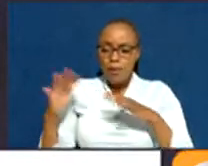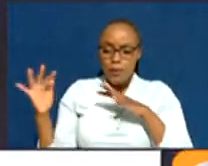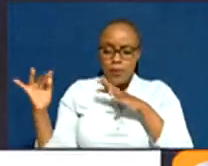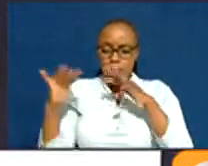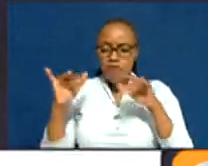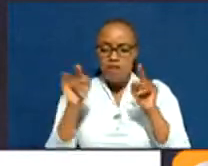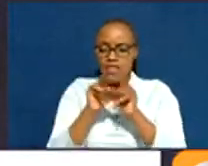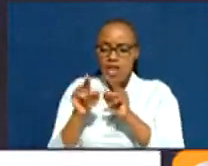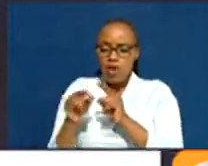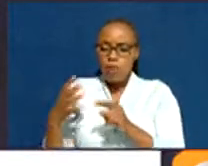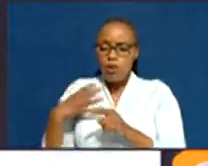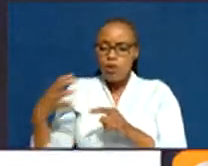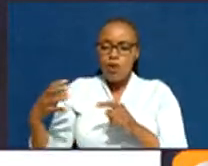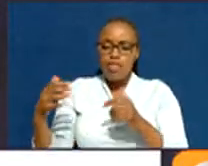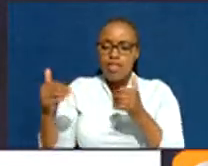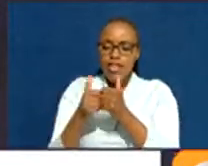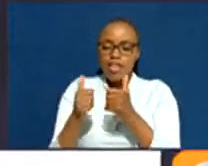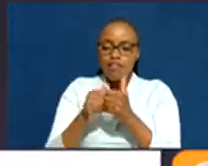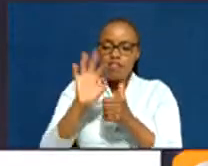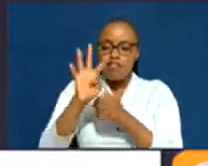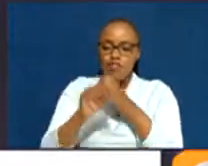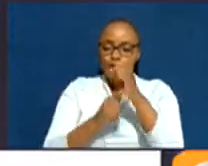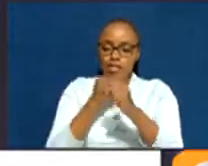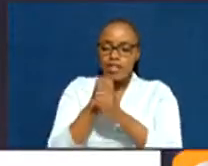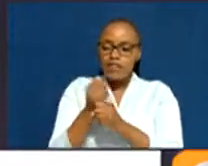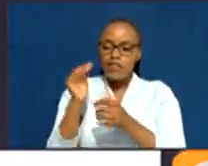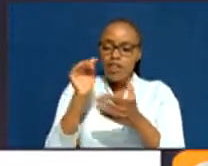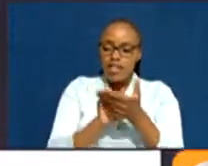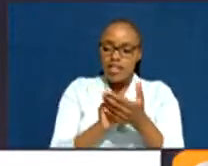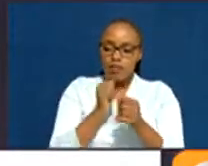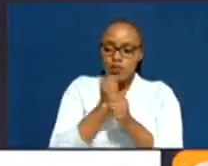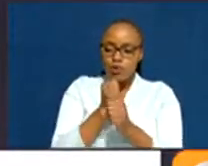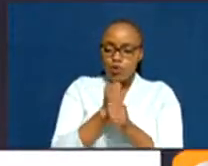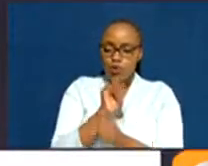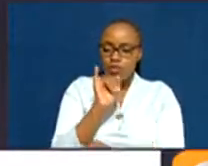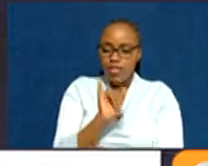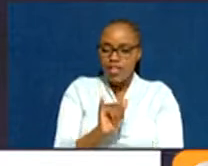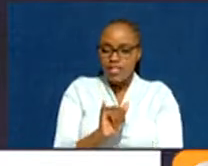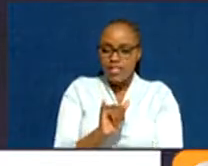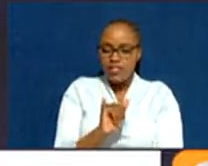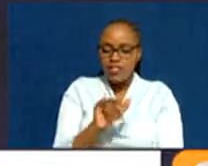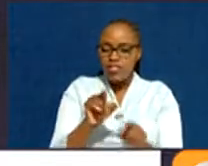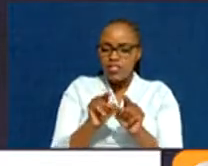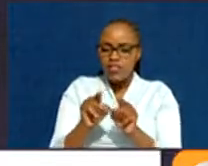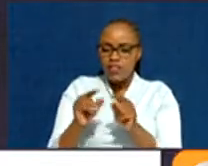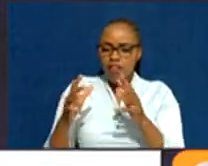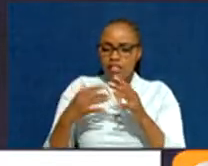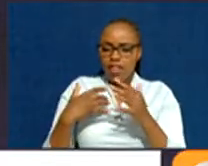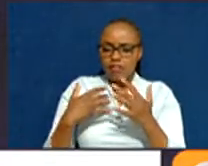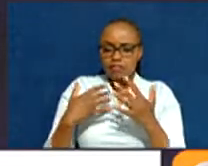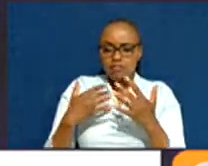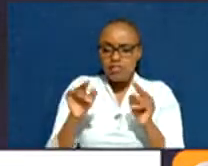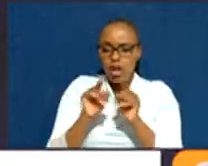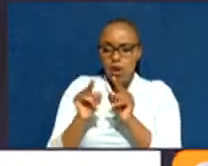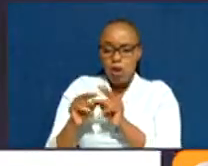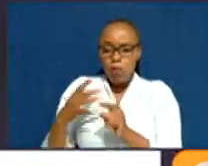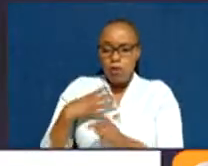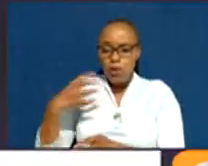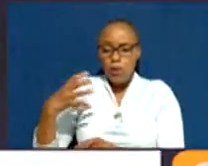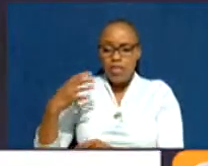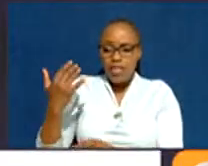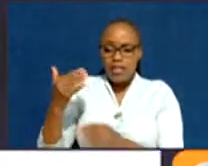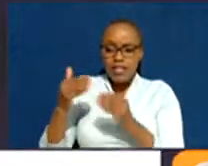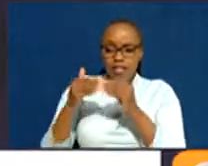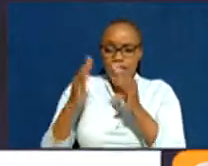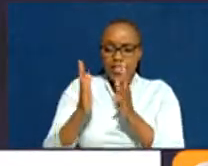Commonwealth Games, and then we have every 4 years, again, we have the Chogham, what we call it, the Commonwealth, you know, head of state meeting,